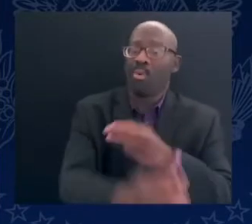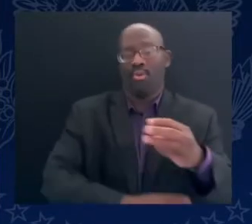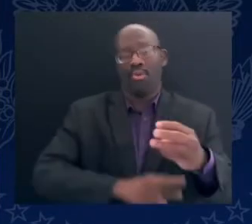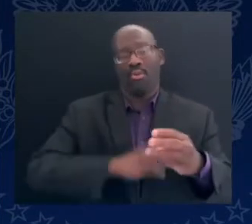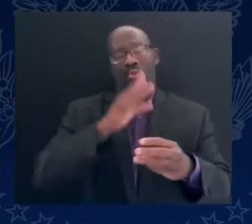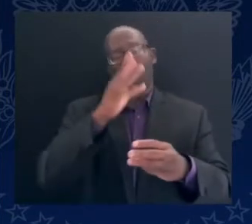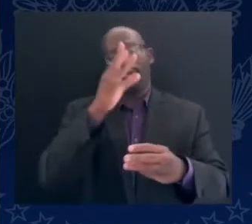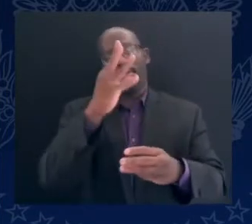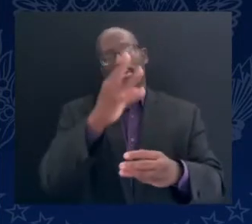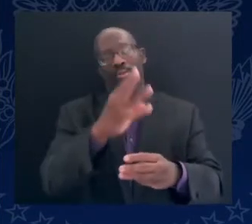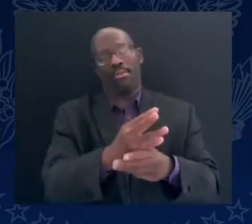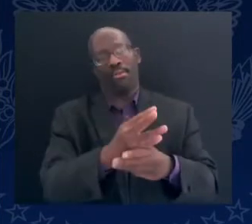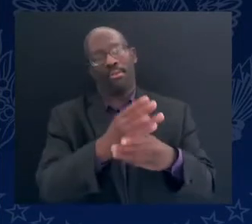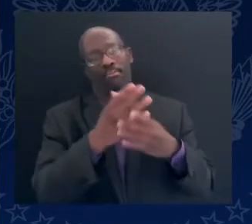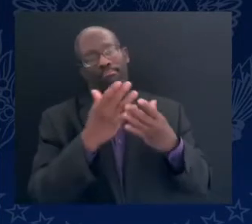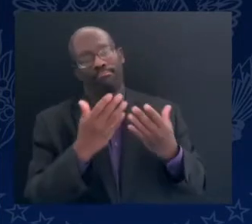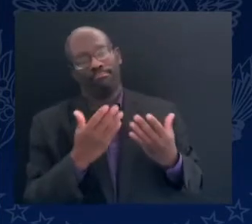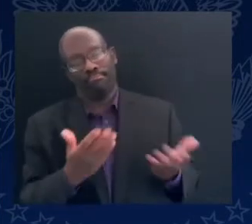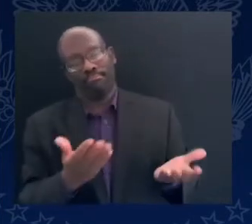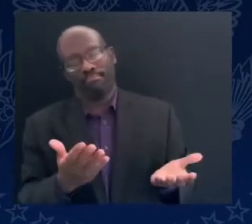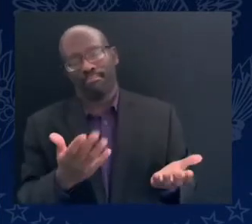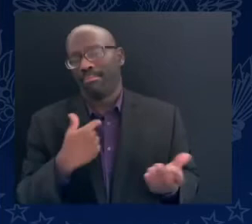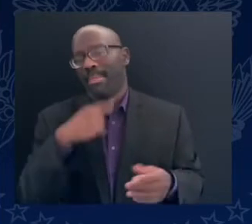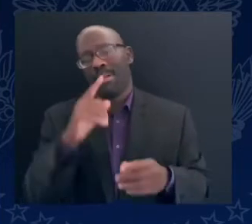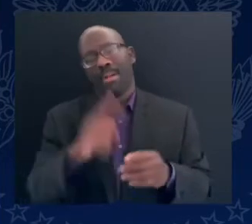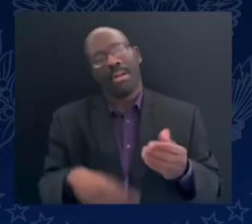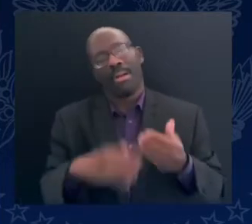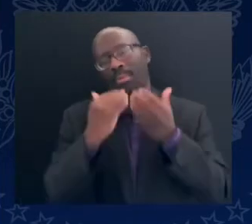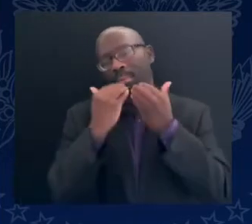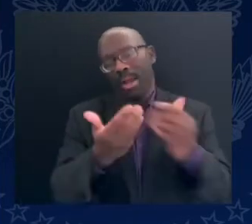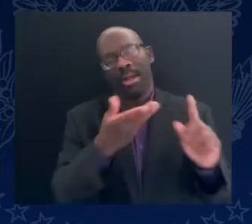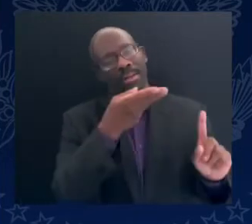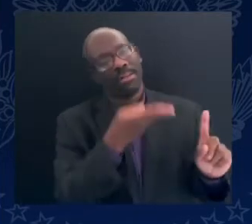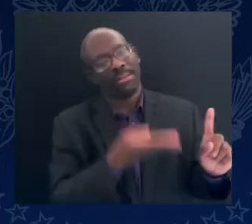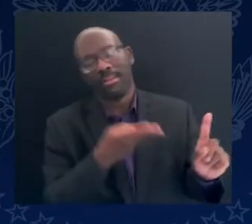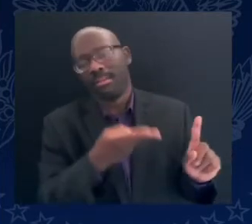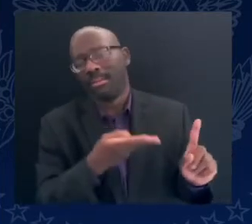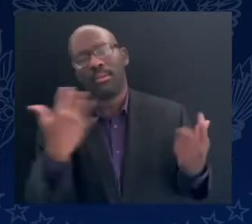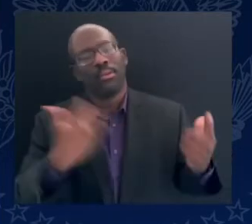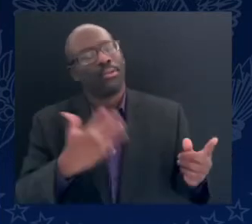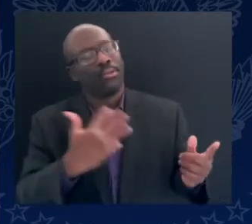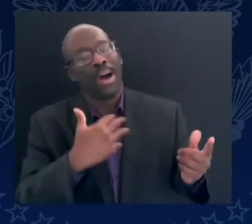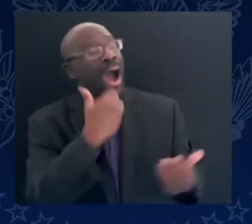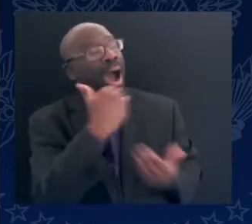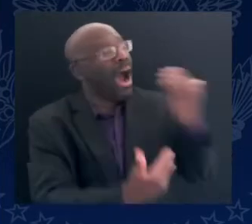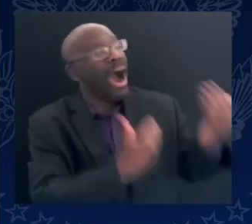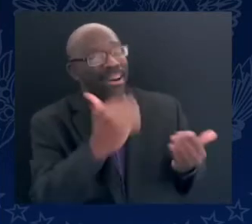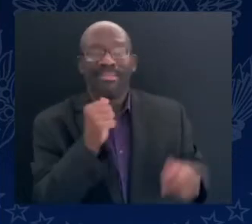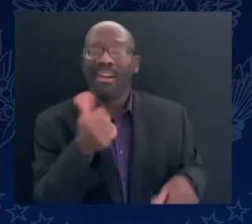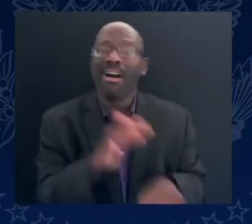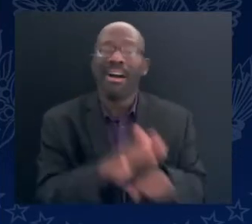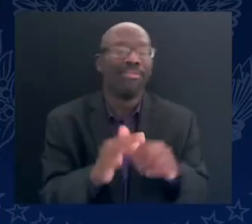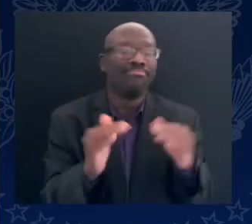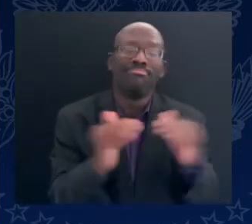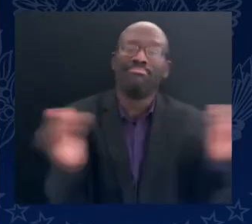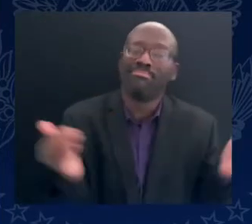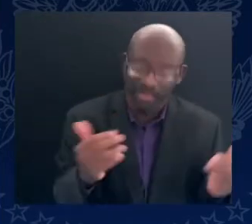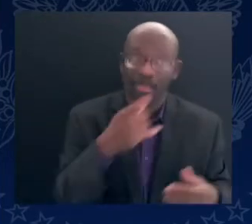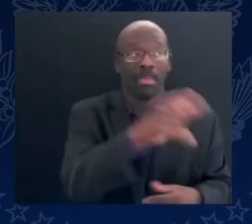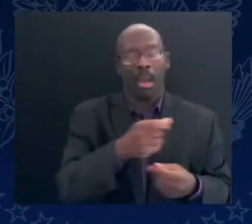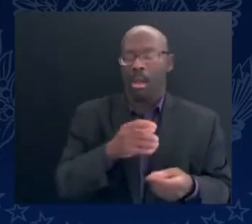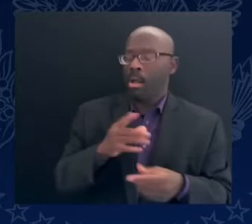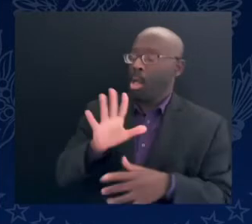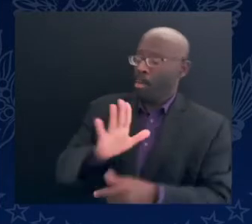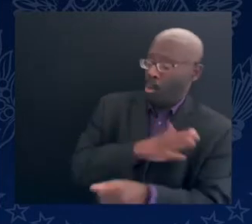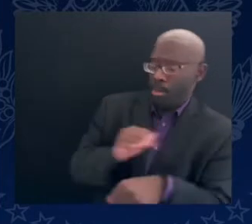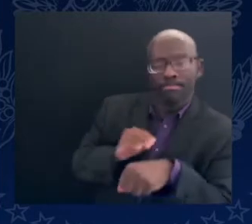I can't thank him enough for all he's done and how he wants to make this world a better place, and how much he's given and